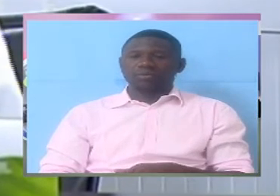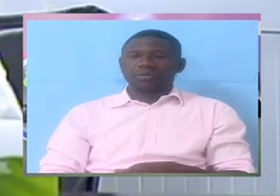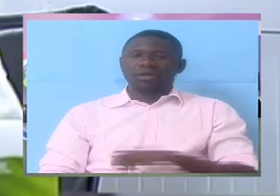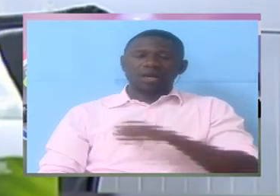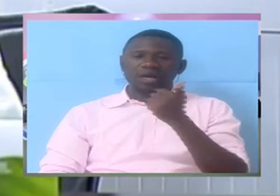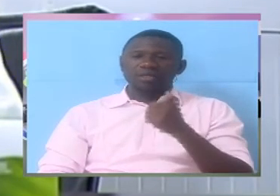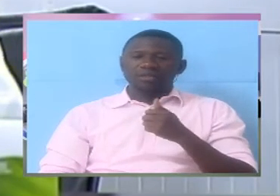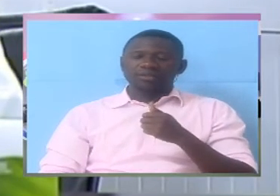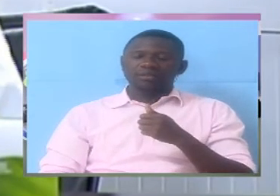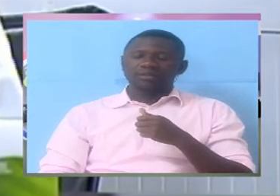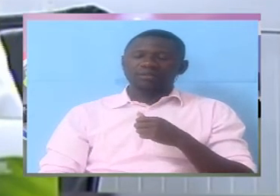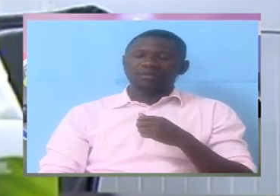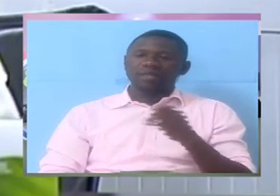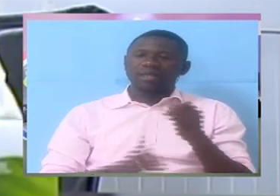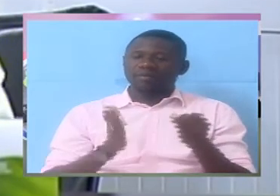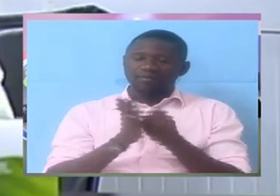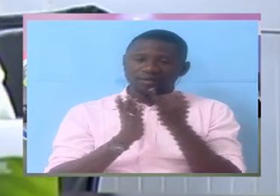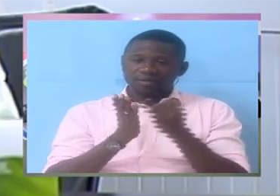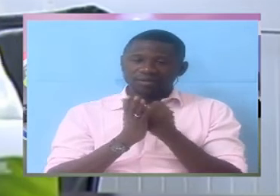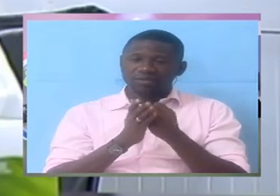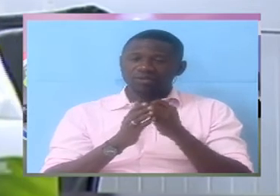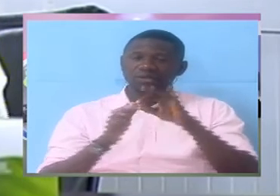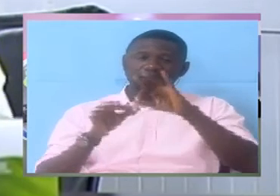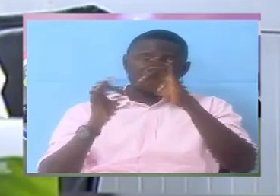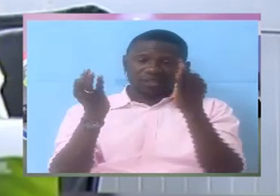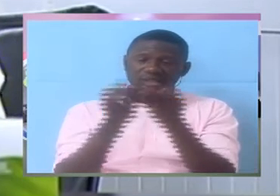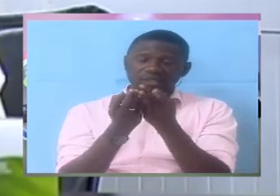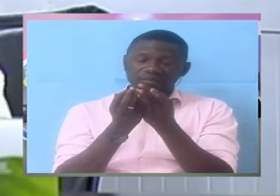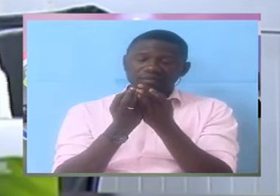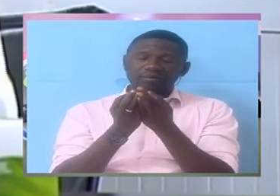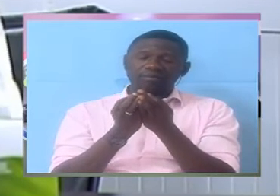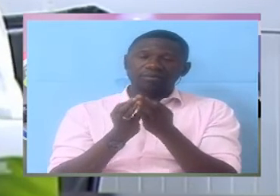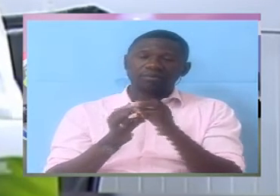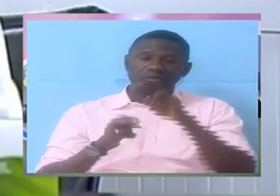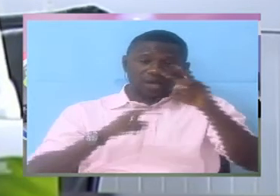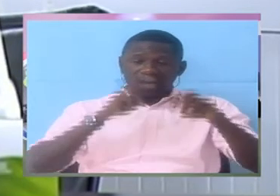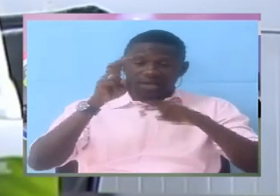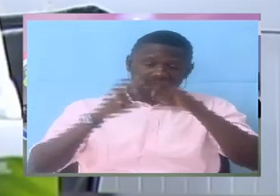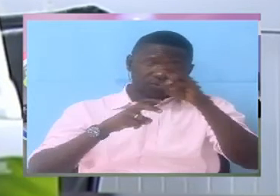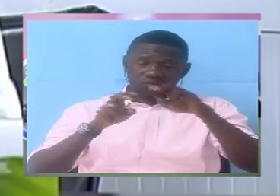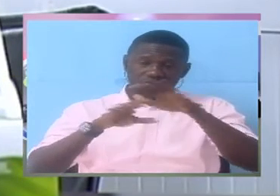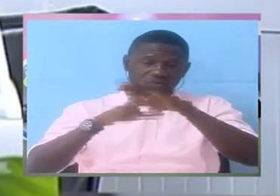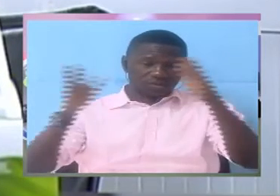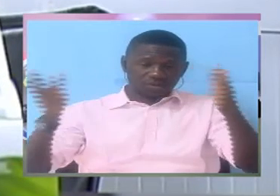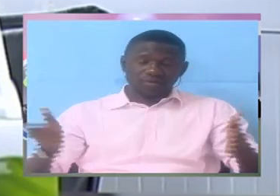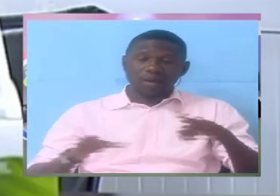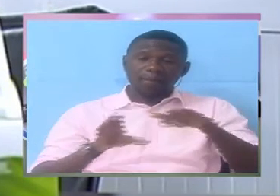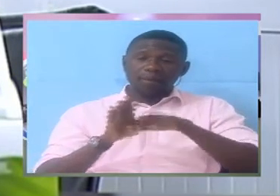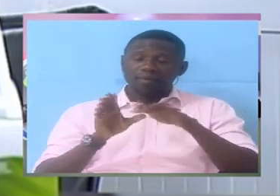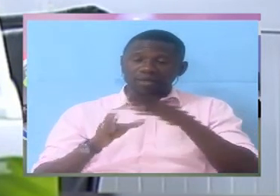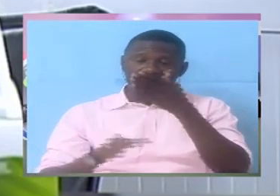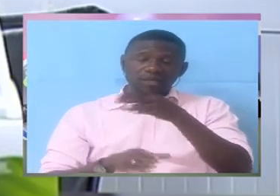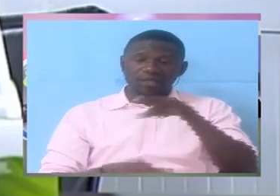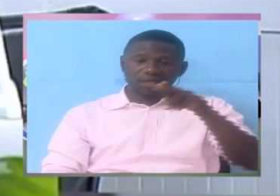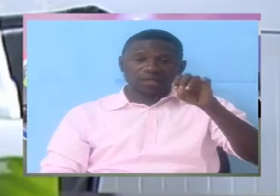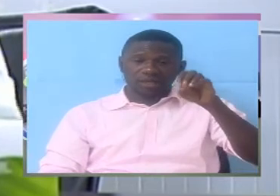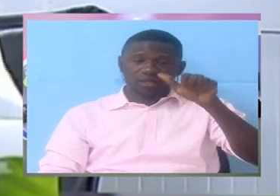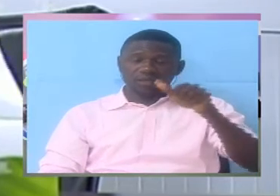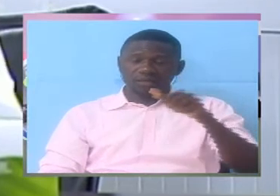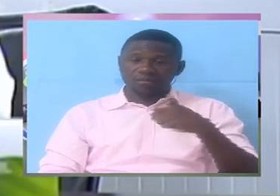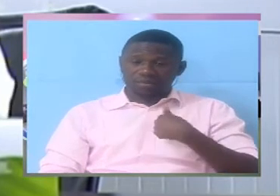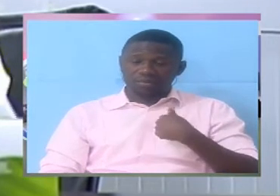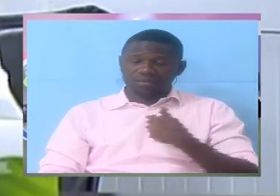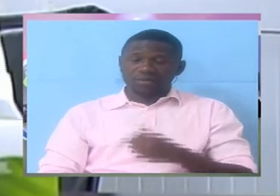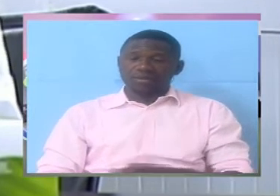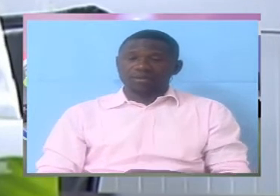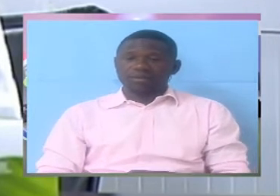as a panel member of investigators at the NIA.